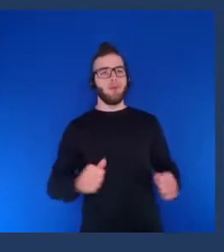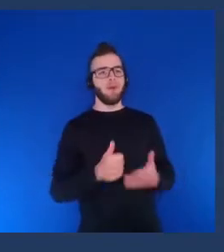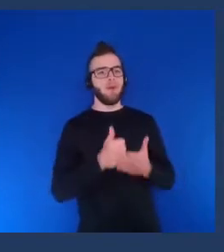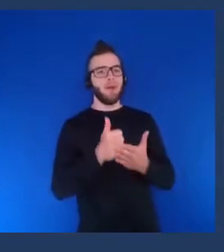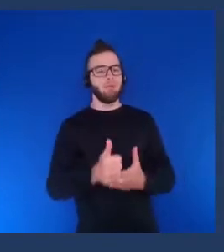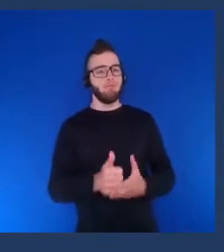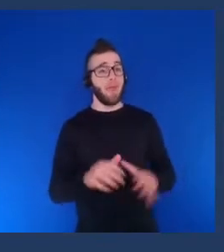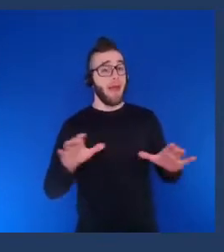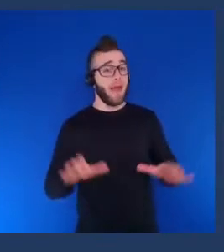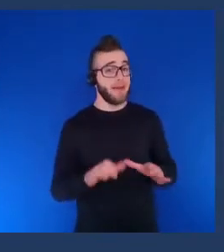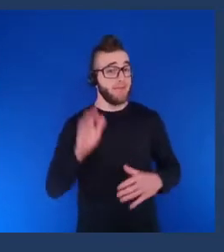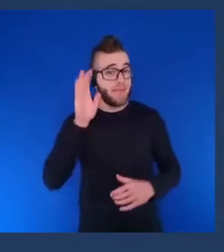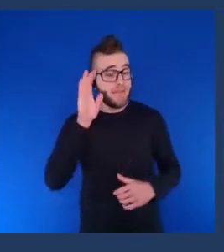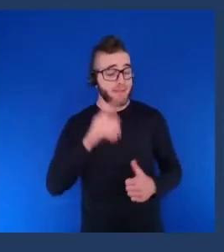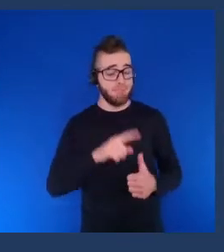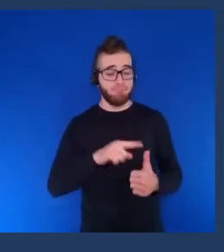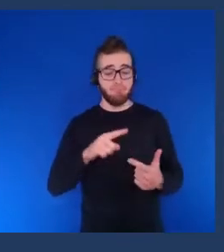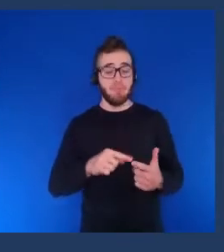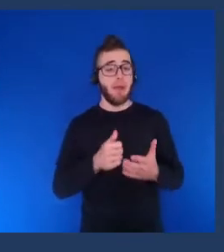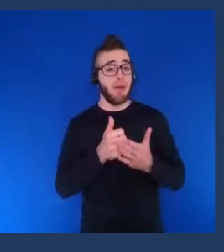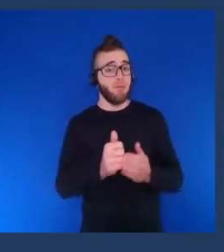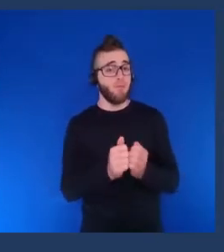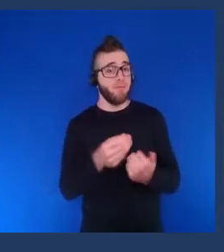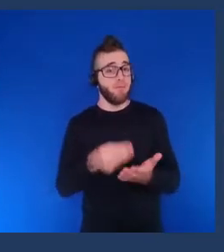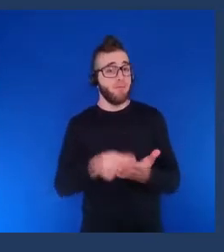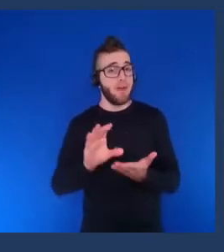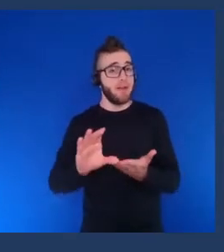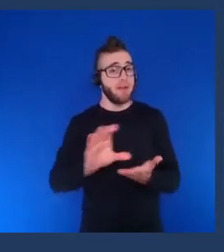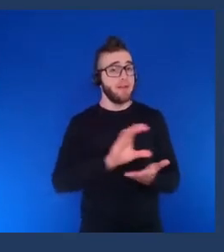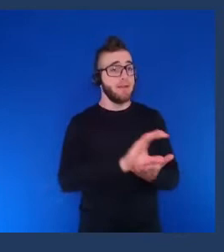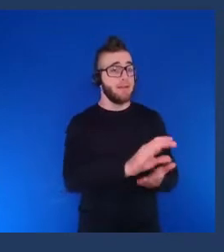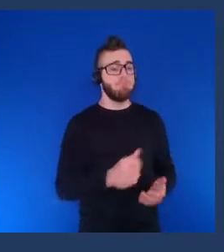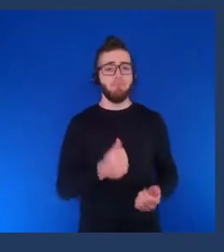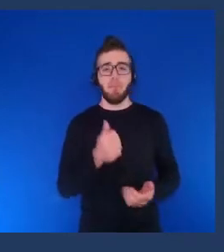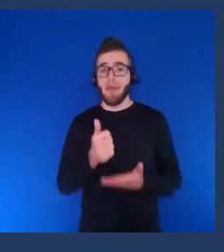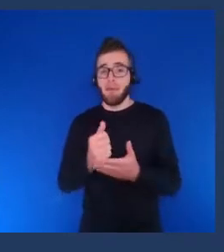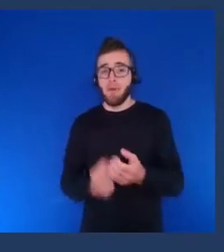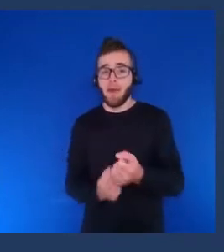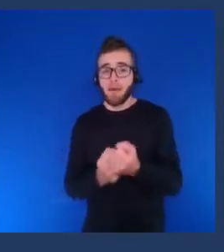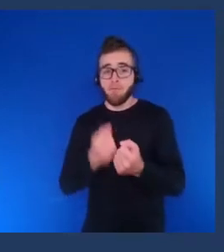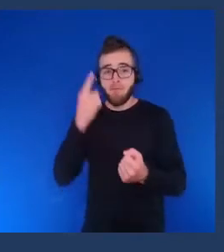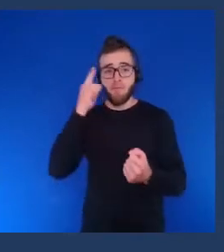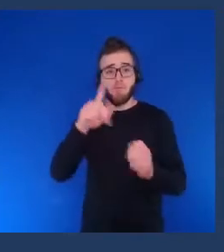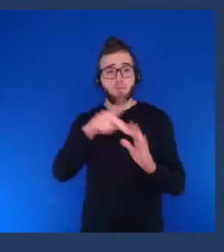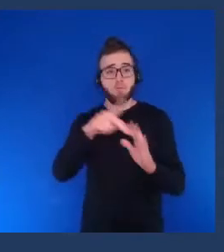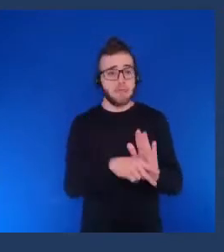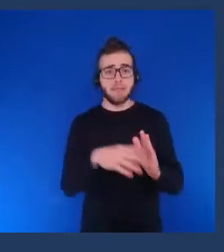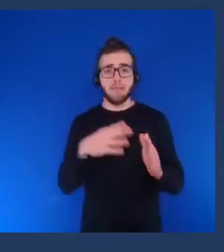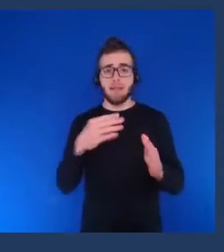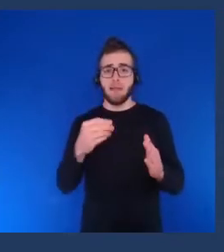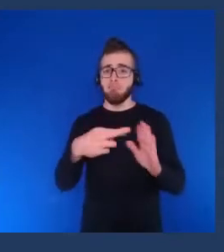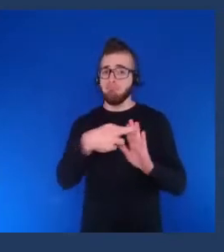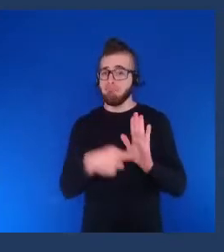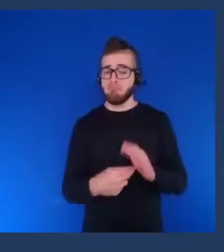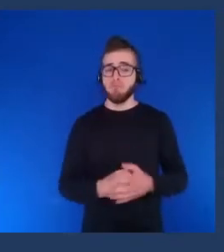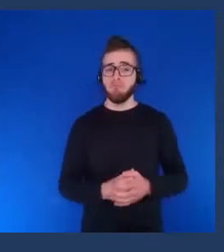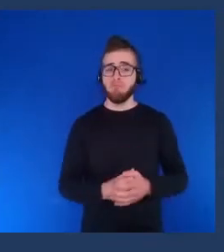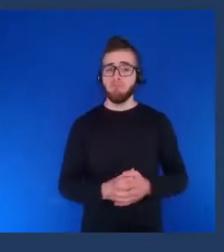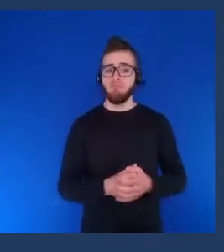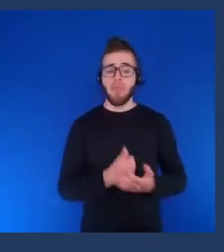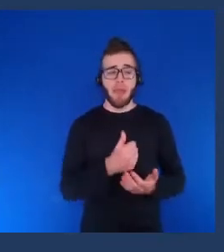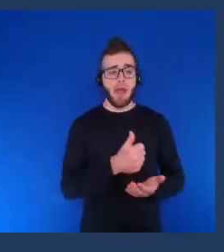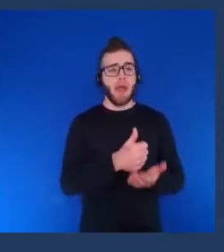helping advocate for policies and guidelines, helping select employee-led leaders to help